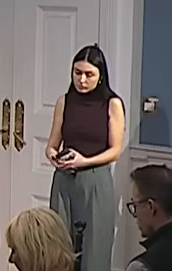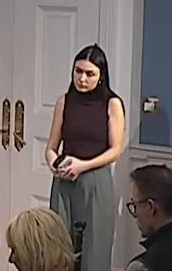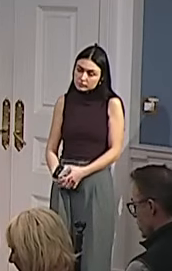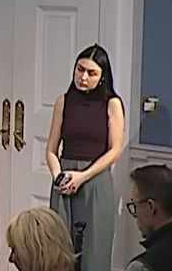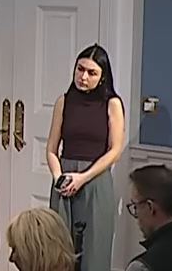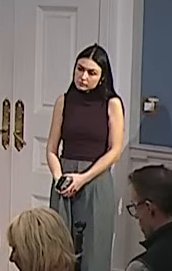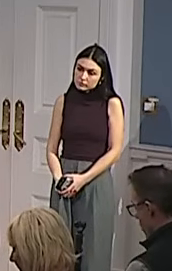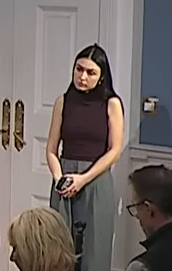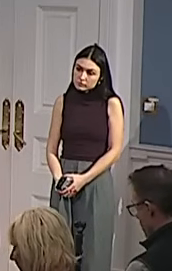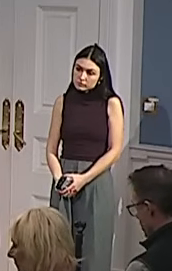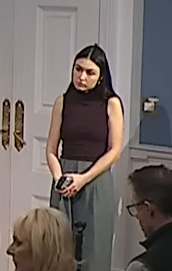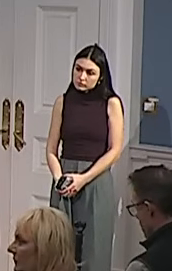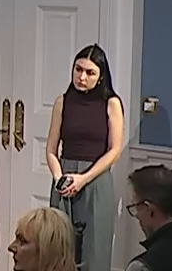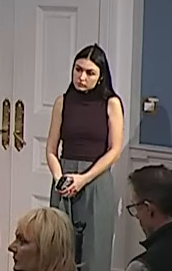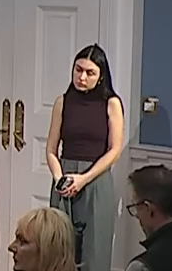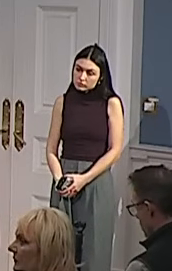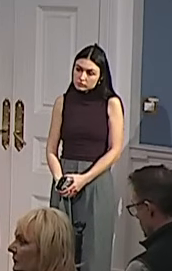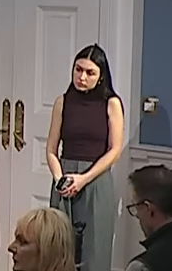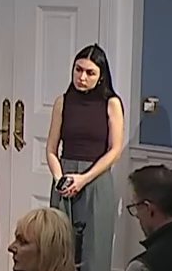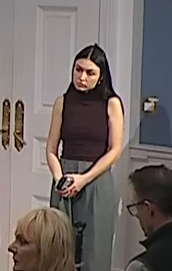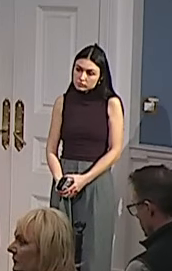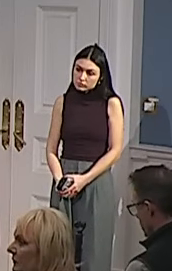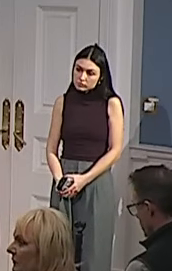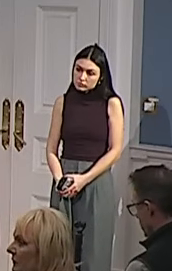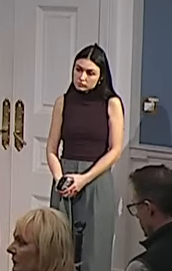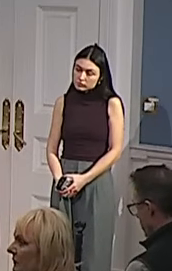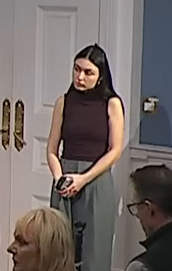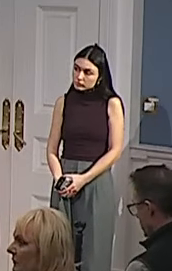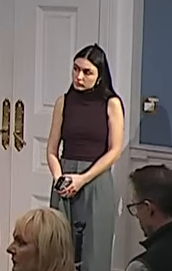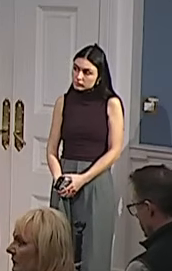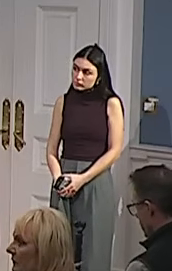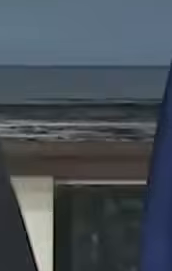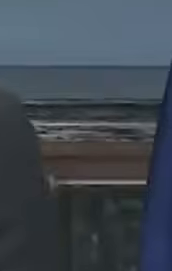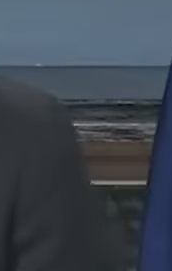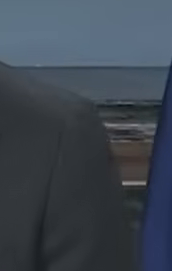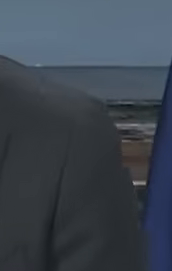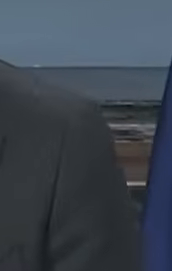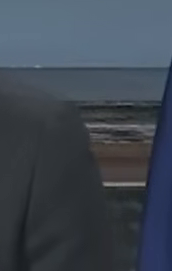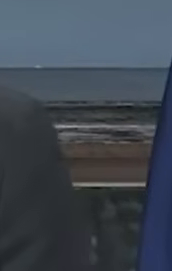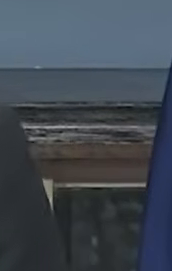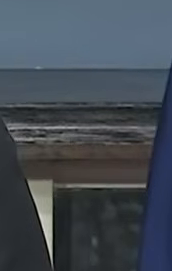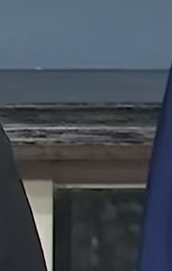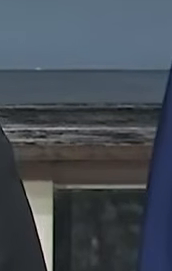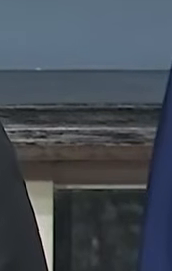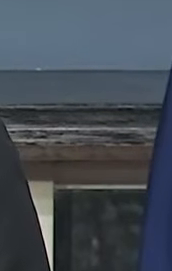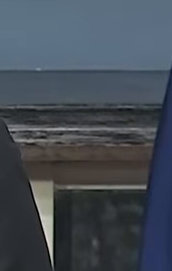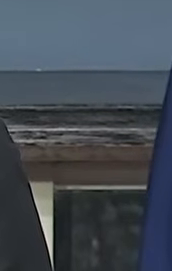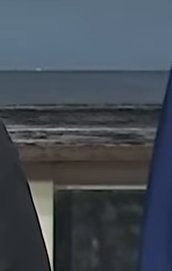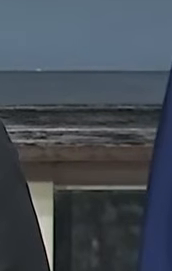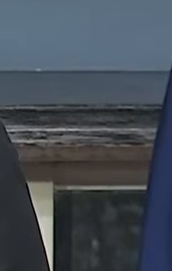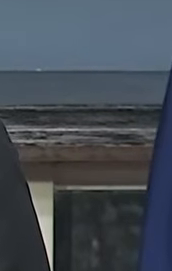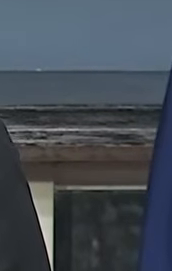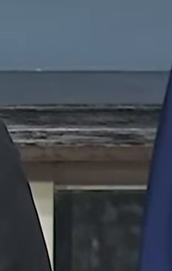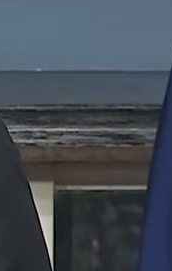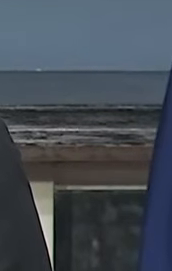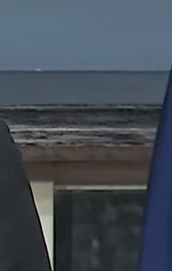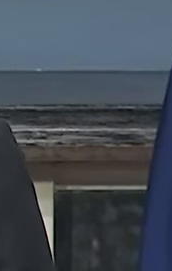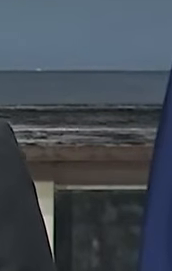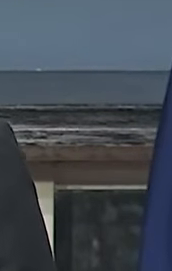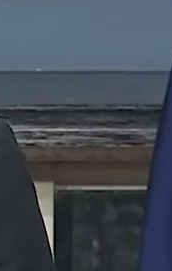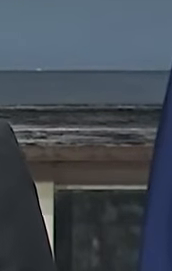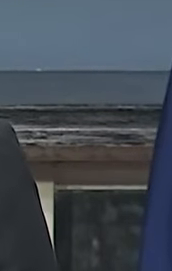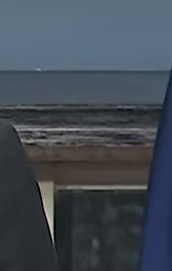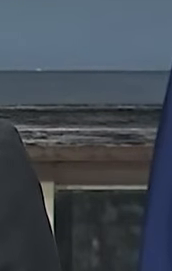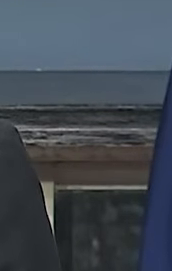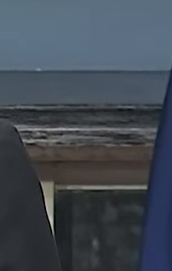a mayor now confronted with the reality of the first month? Thank you. So this is the privilege